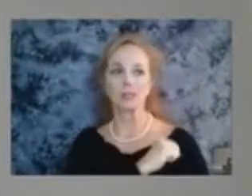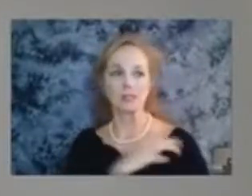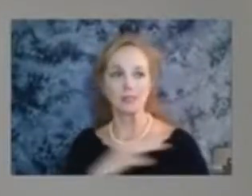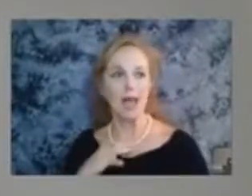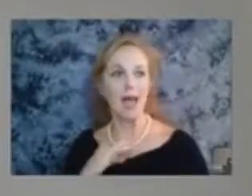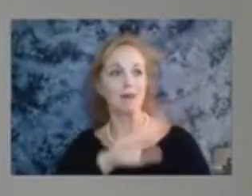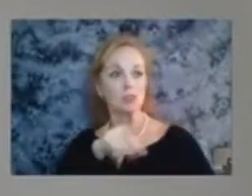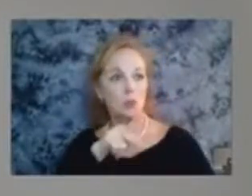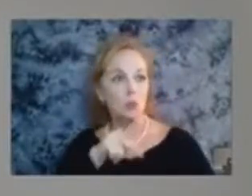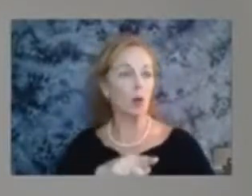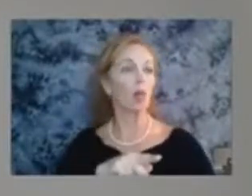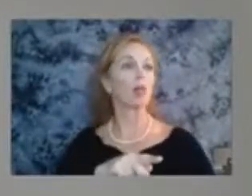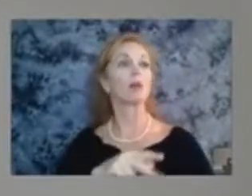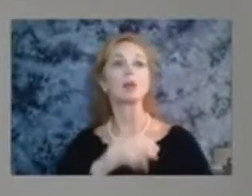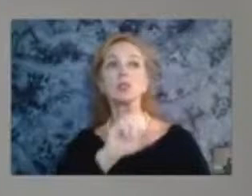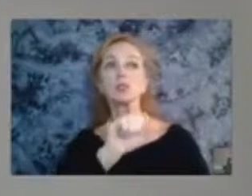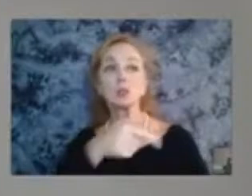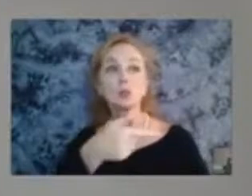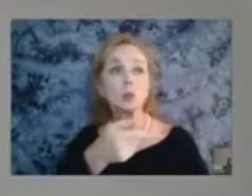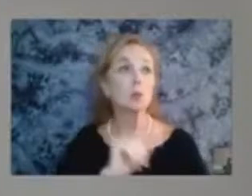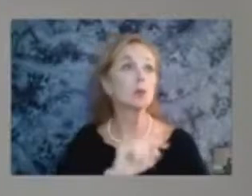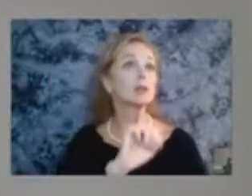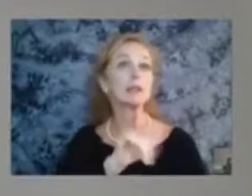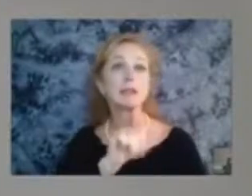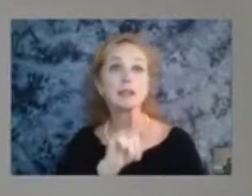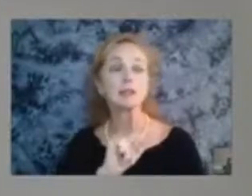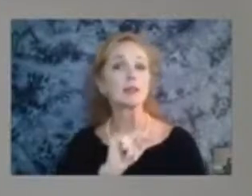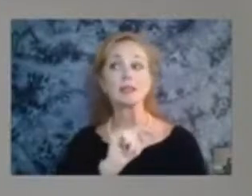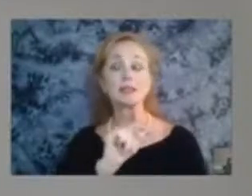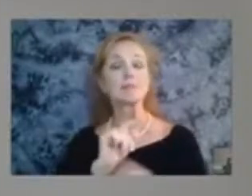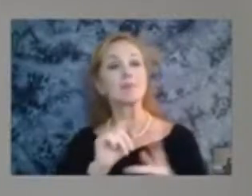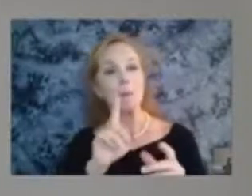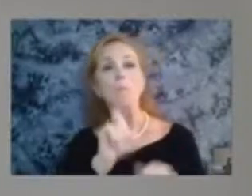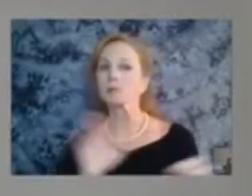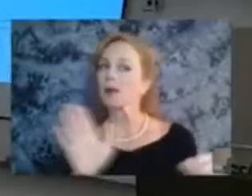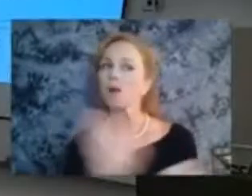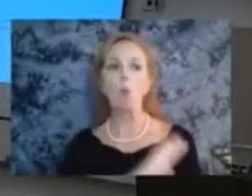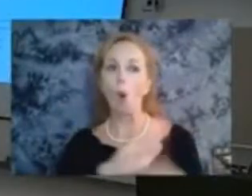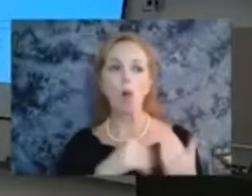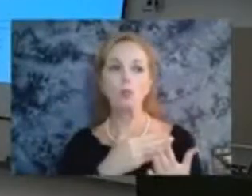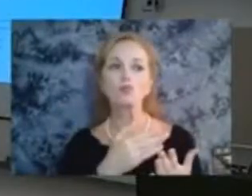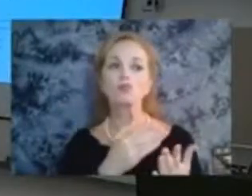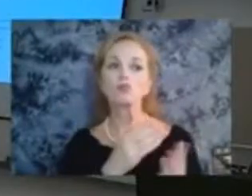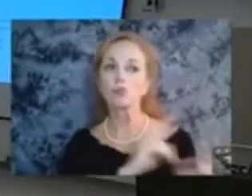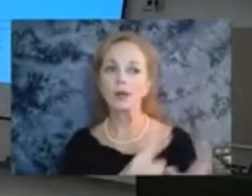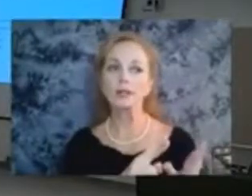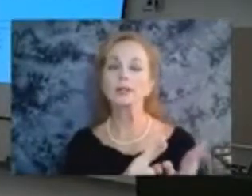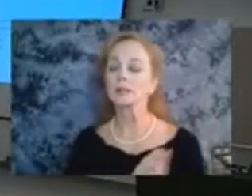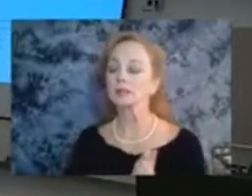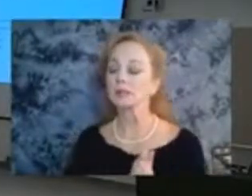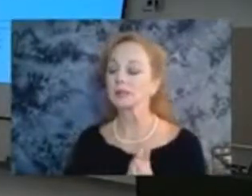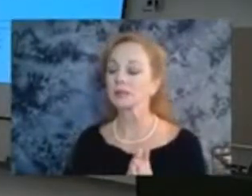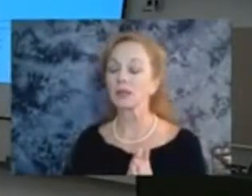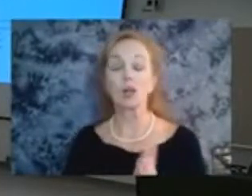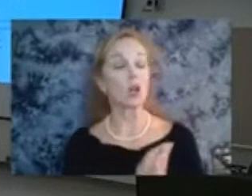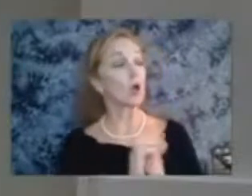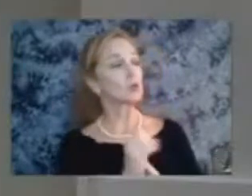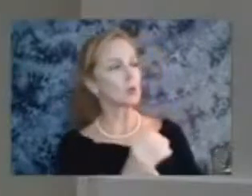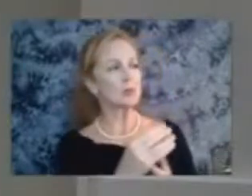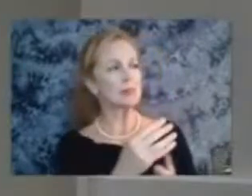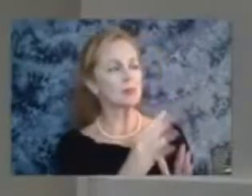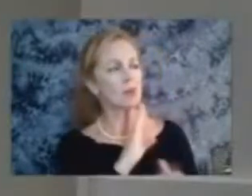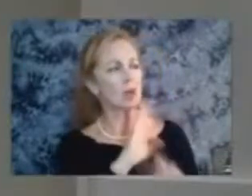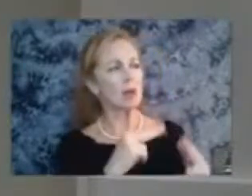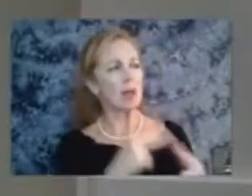on visits, we'll go back out and check. So then, off that, the first slide is talking about how decisions are made district-wide. So if